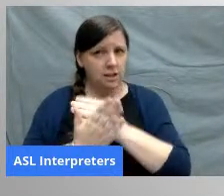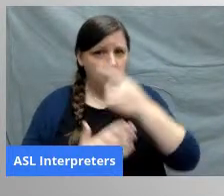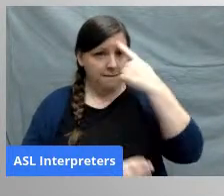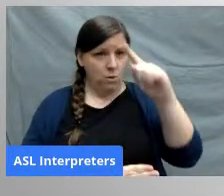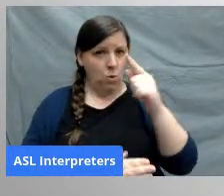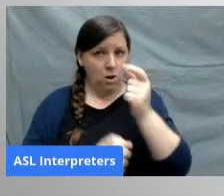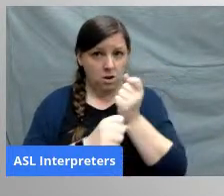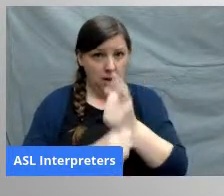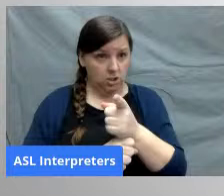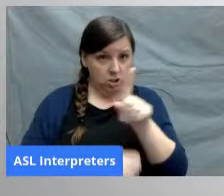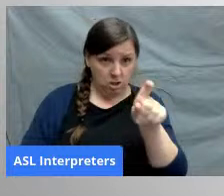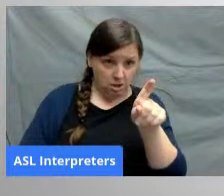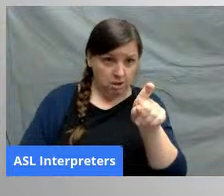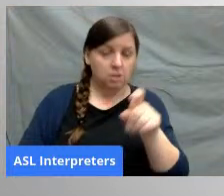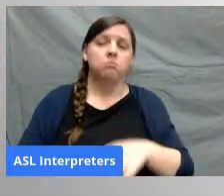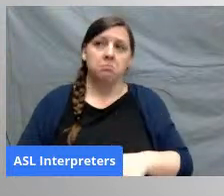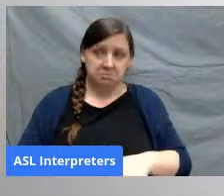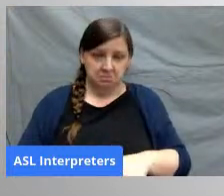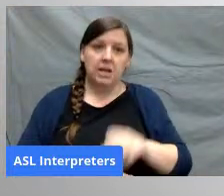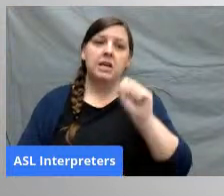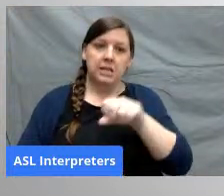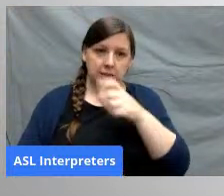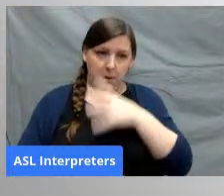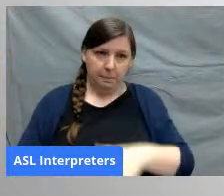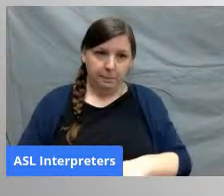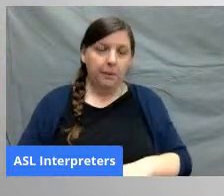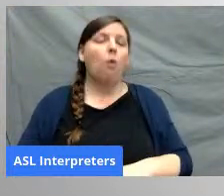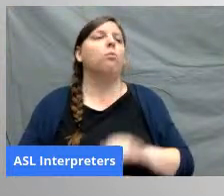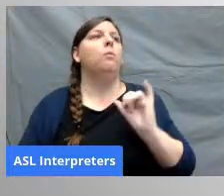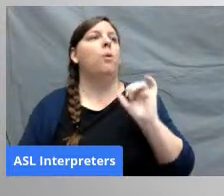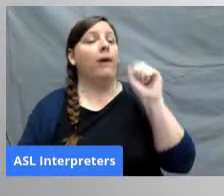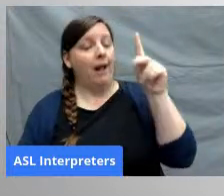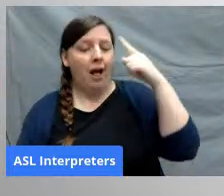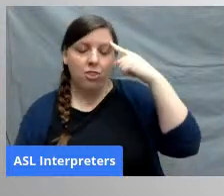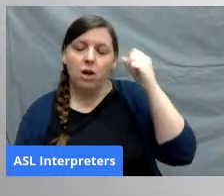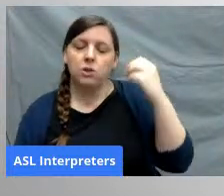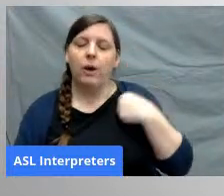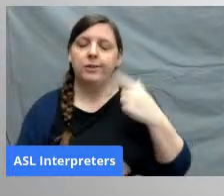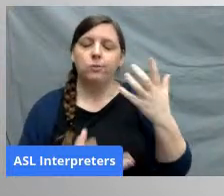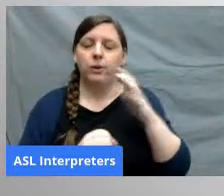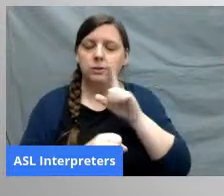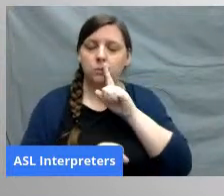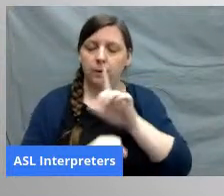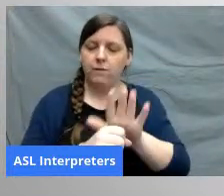is? Yes, ma'am. Okay, I thought so. I just wanted to confirm that.